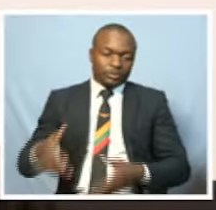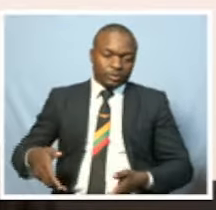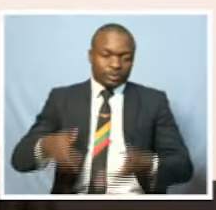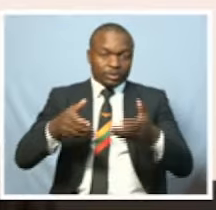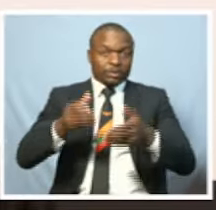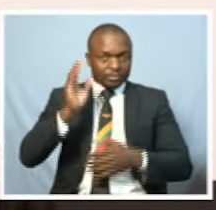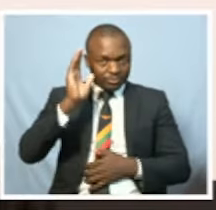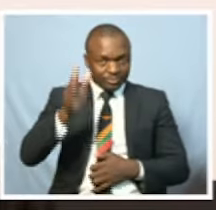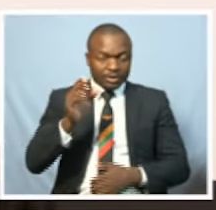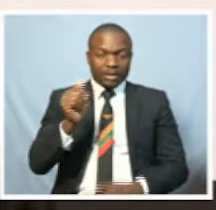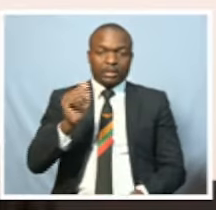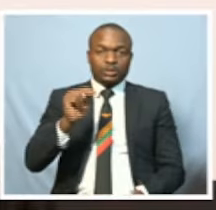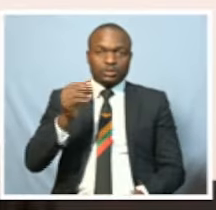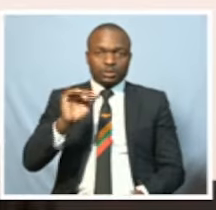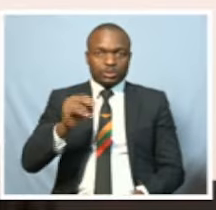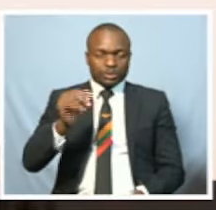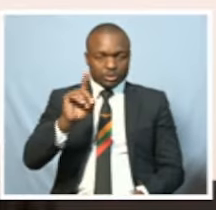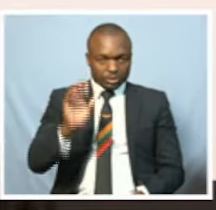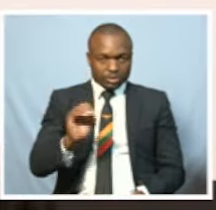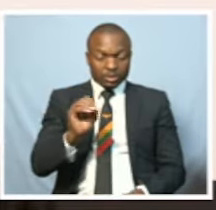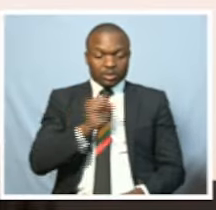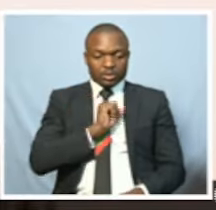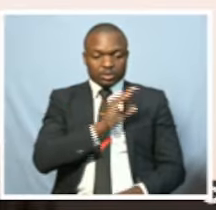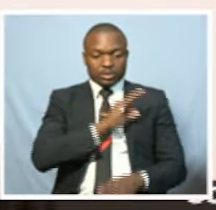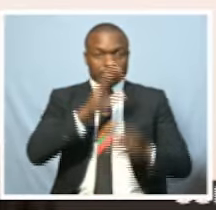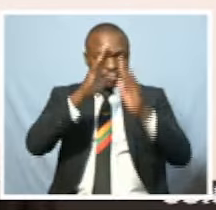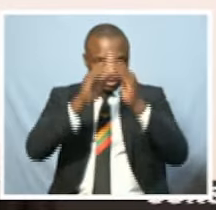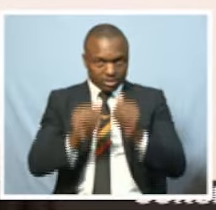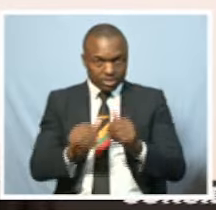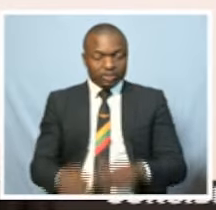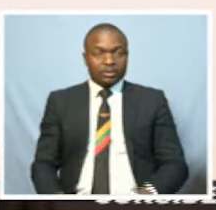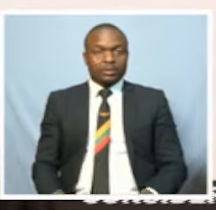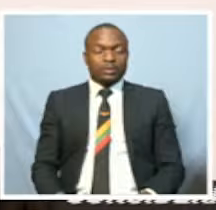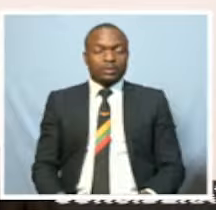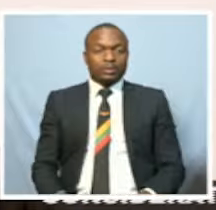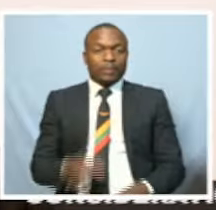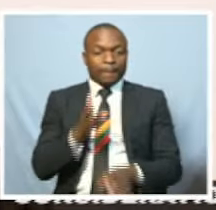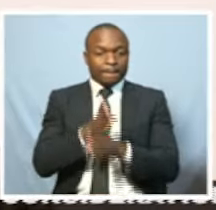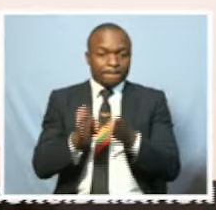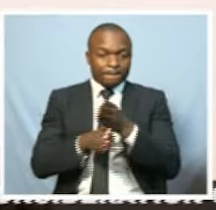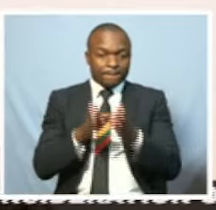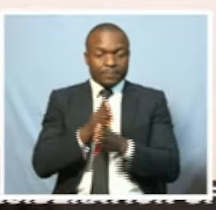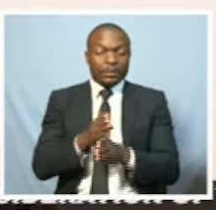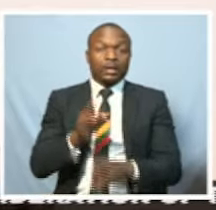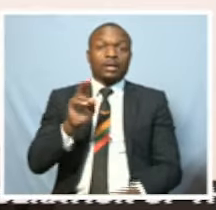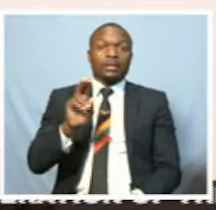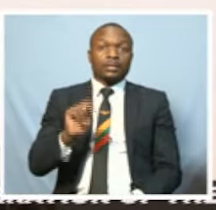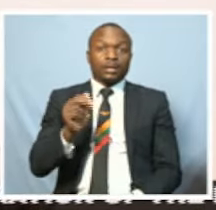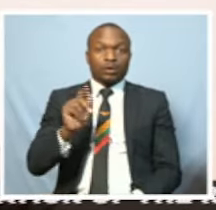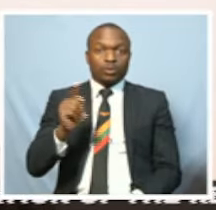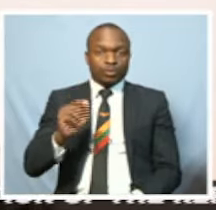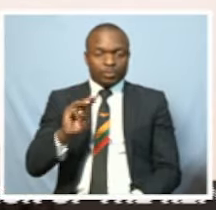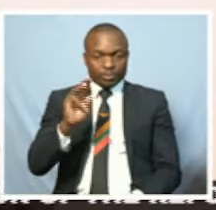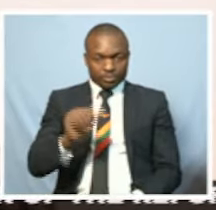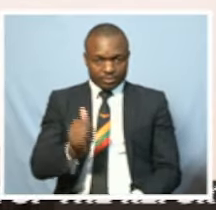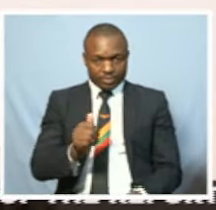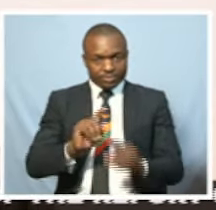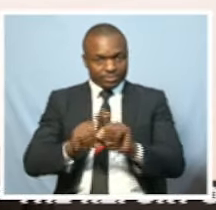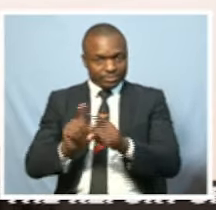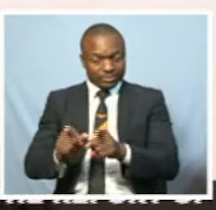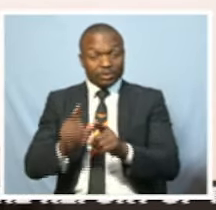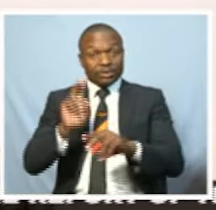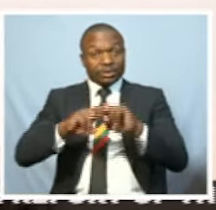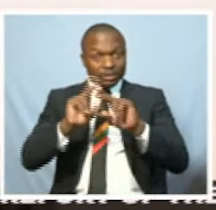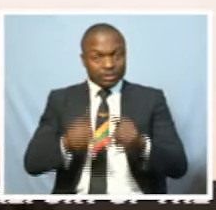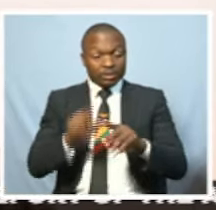forward for Adiodio, Staff House, and Staff House construction at Nyakoma, etc., etc. So, Chair,